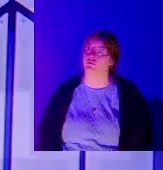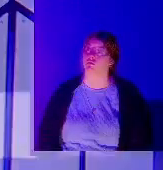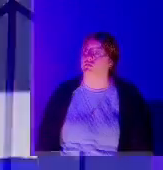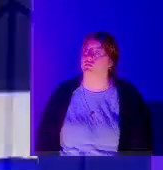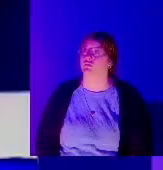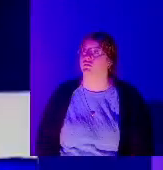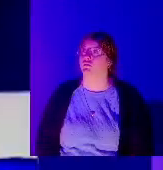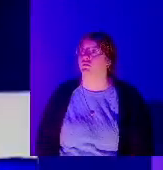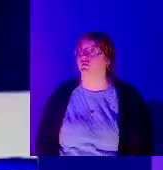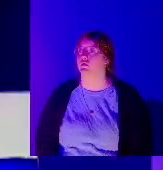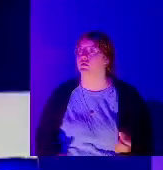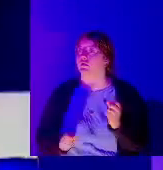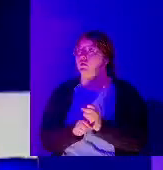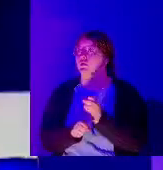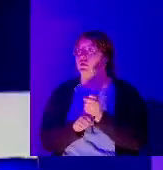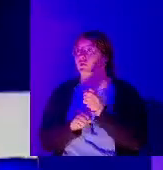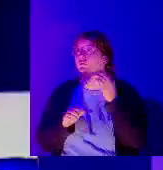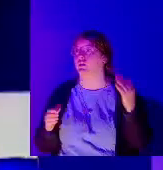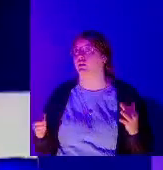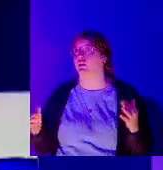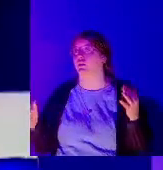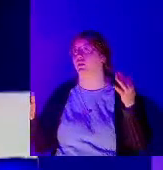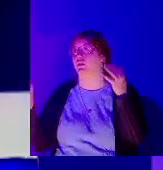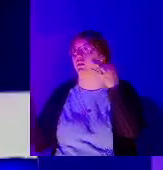have. I'm fighting a